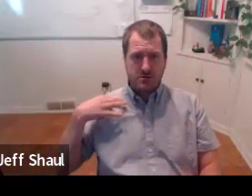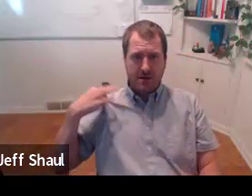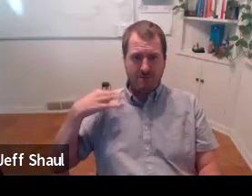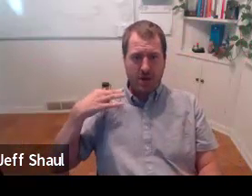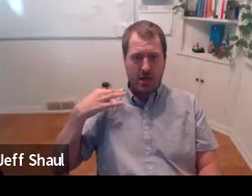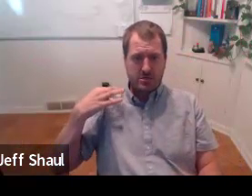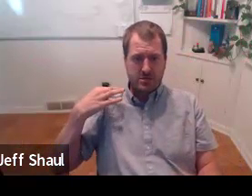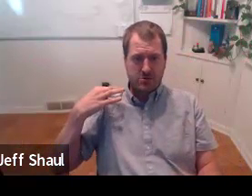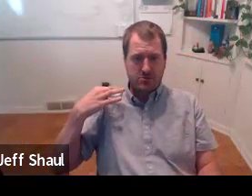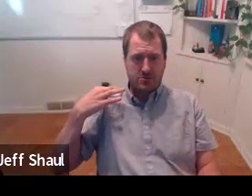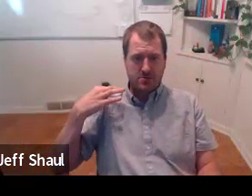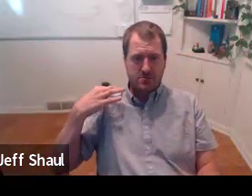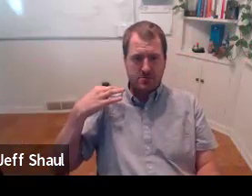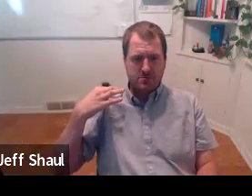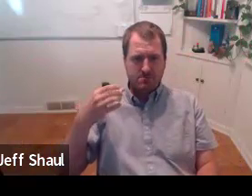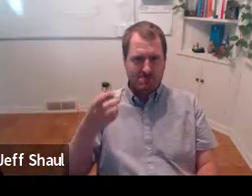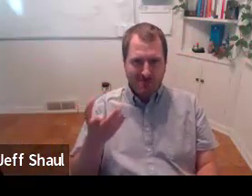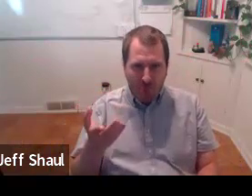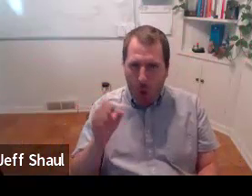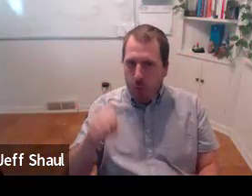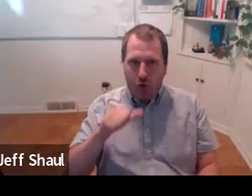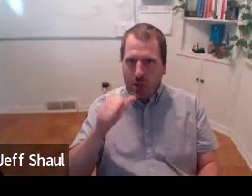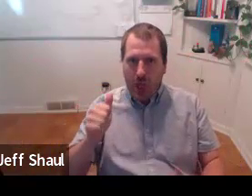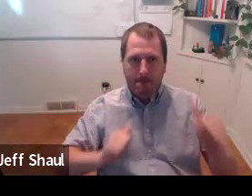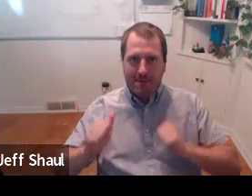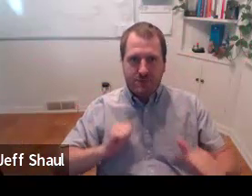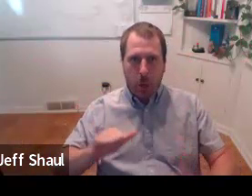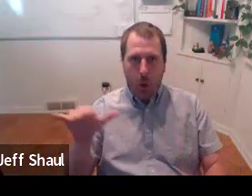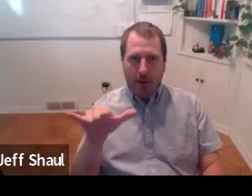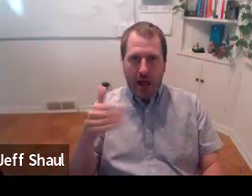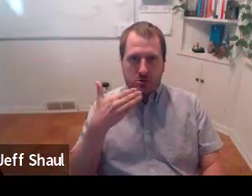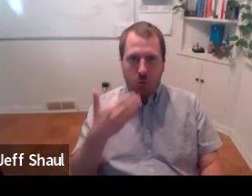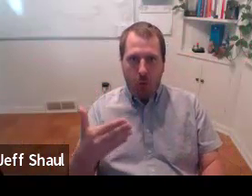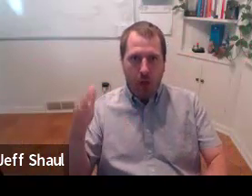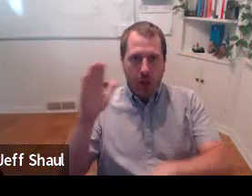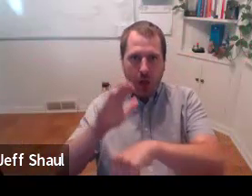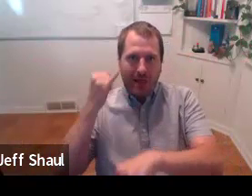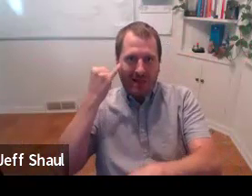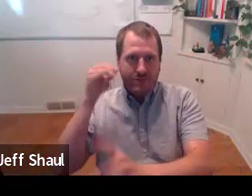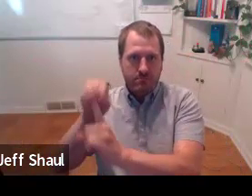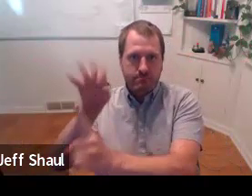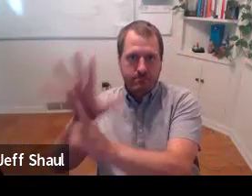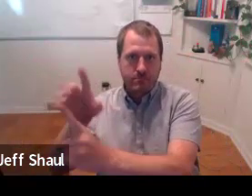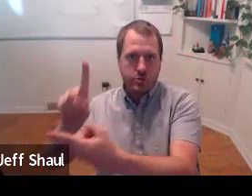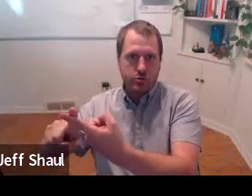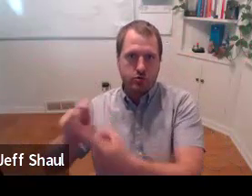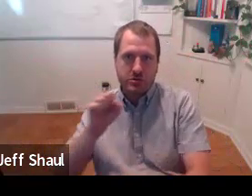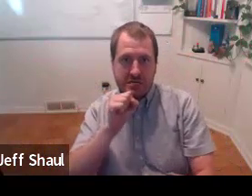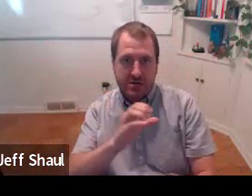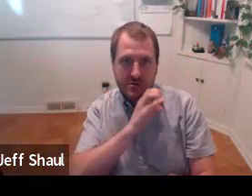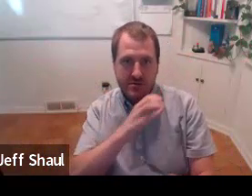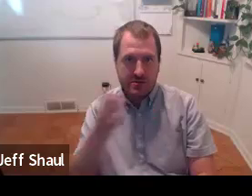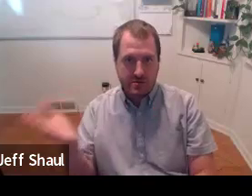was on college age applicants and volunteers. they wouldn't perform as well in